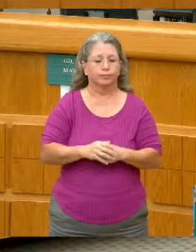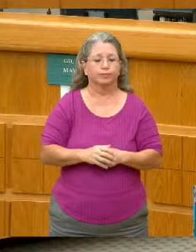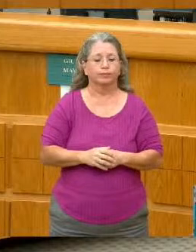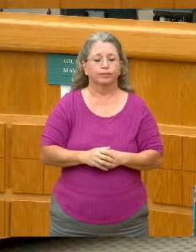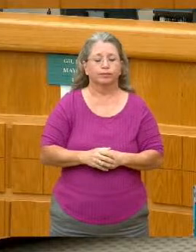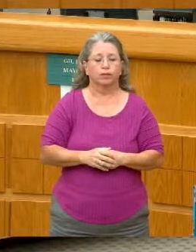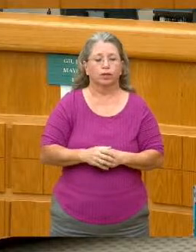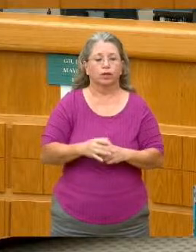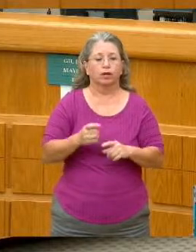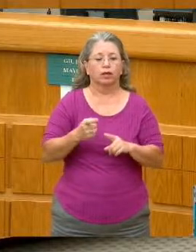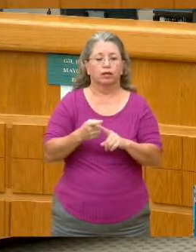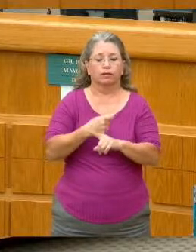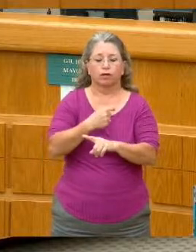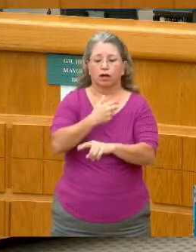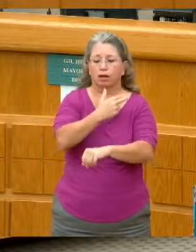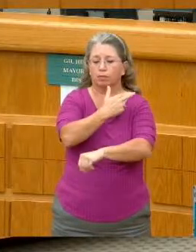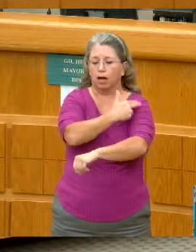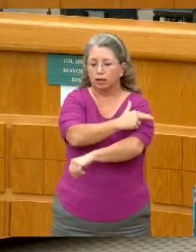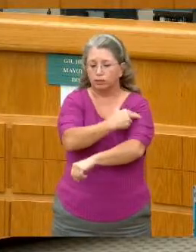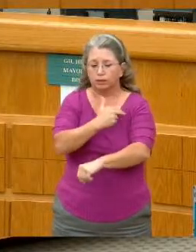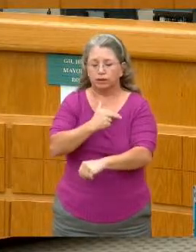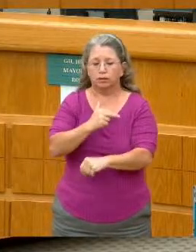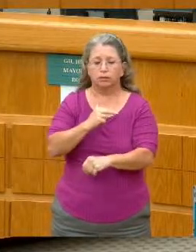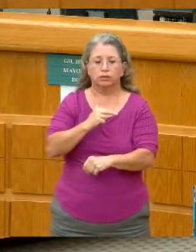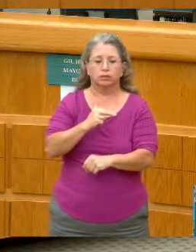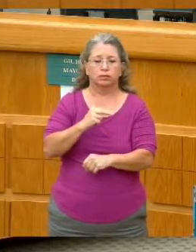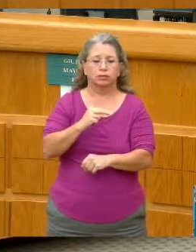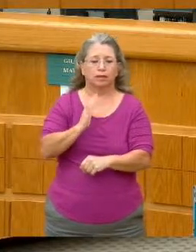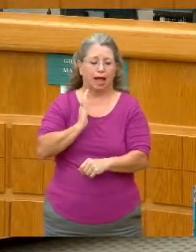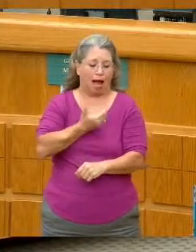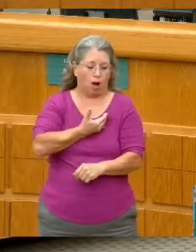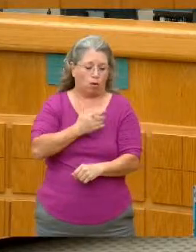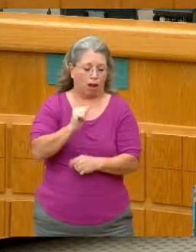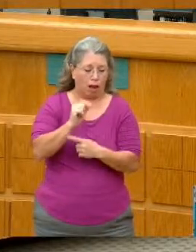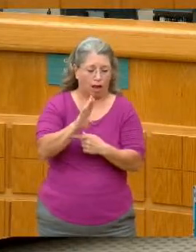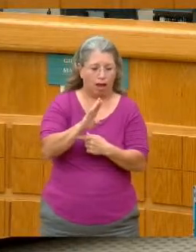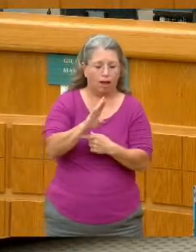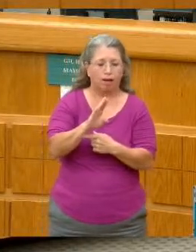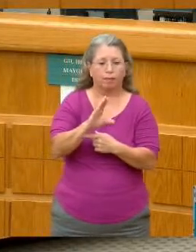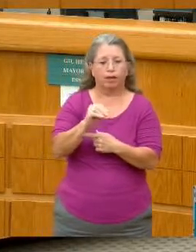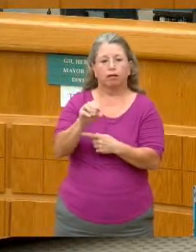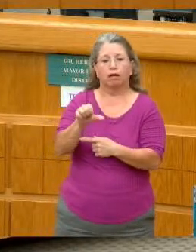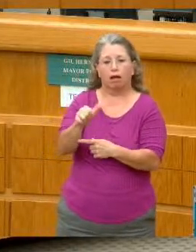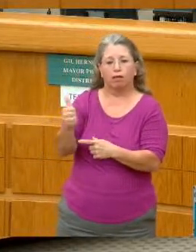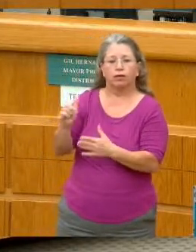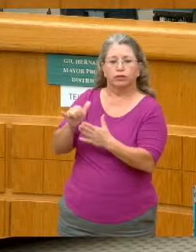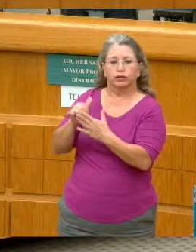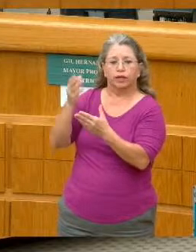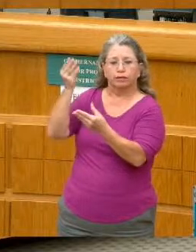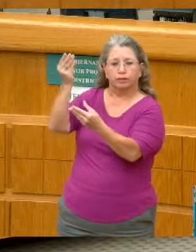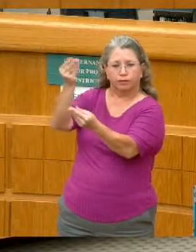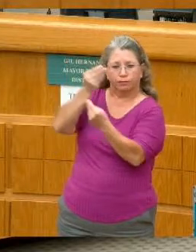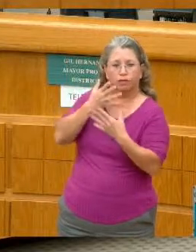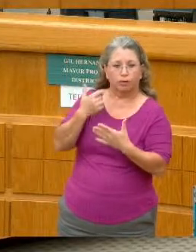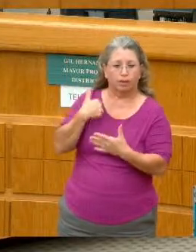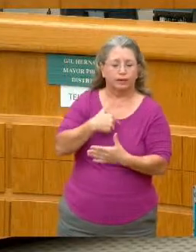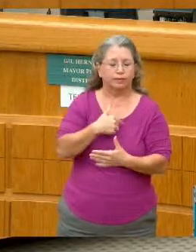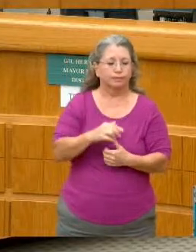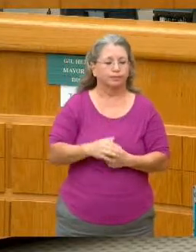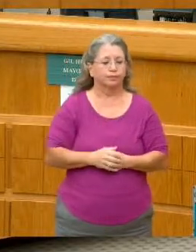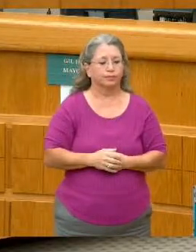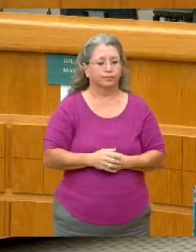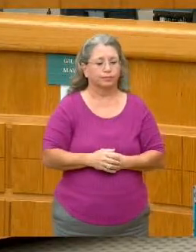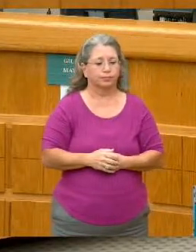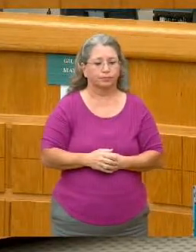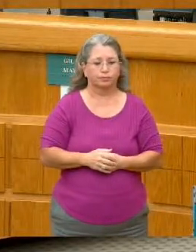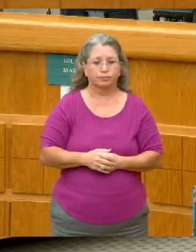from hospitals and our lab and other institutions that give us information. So you haven't